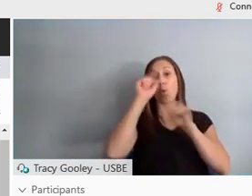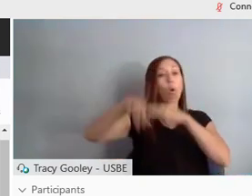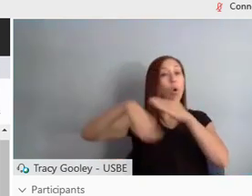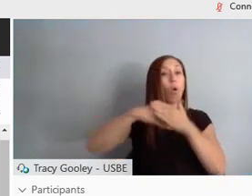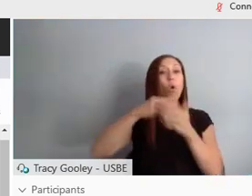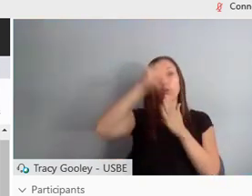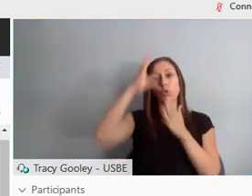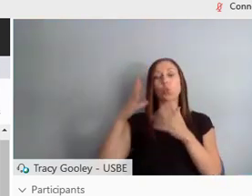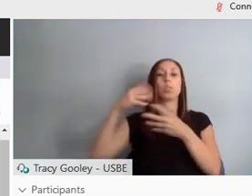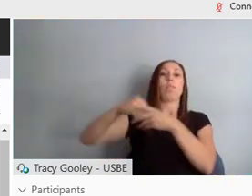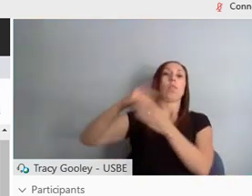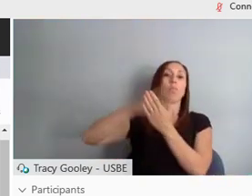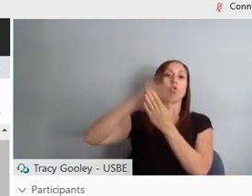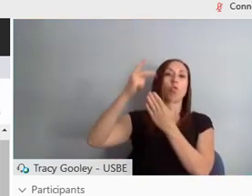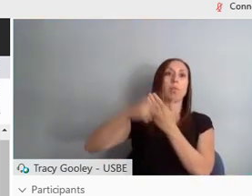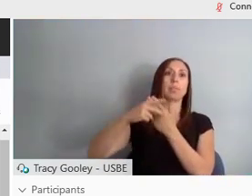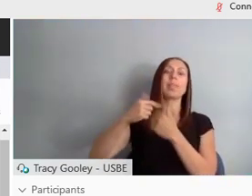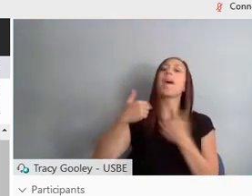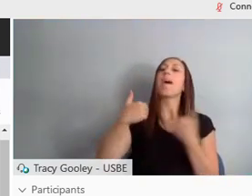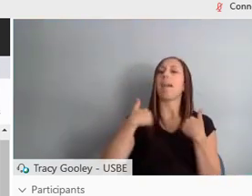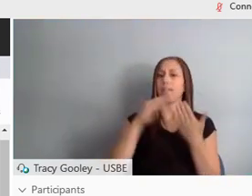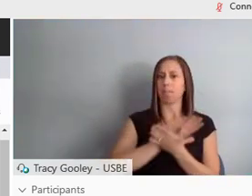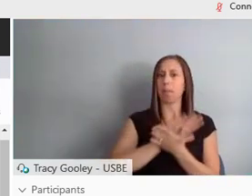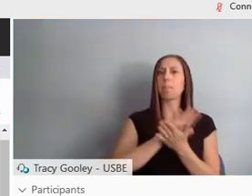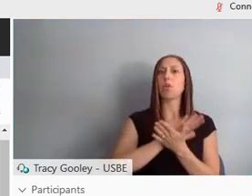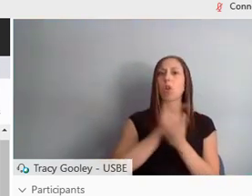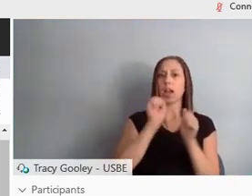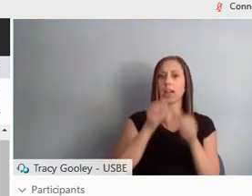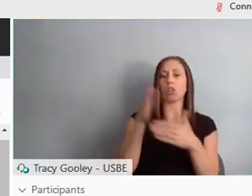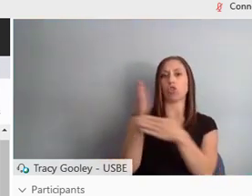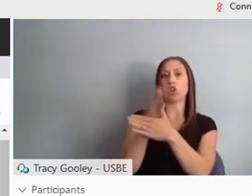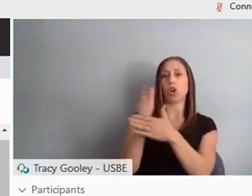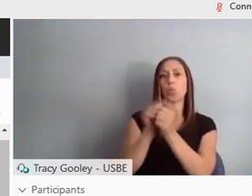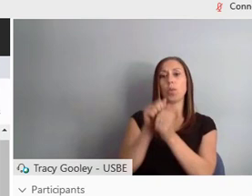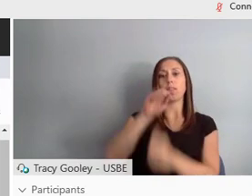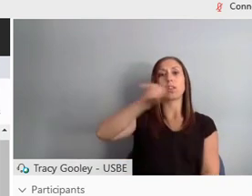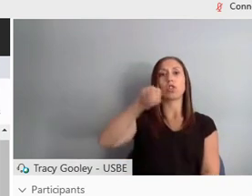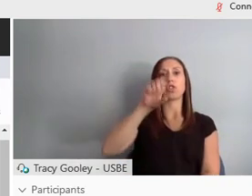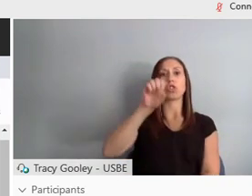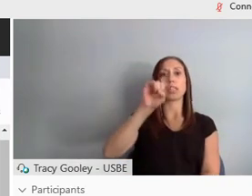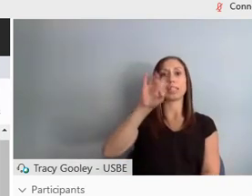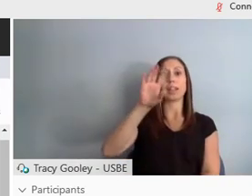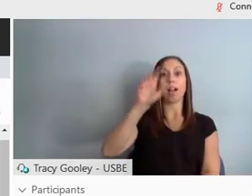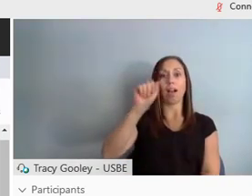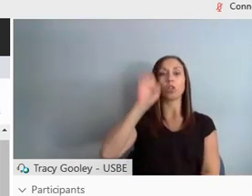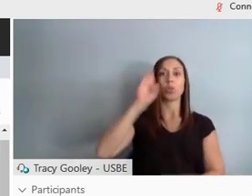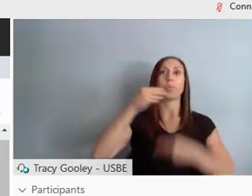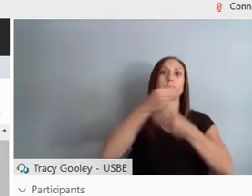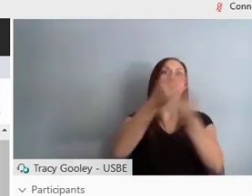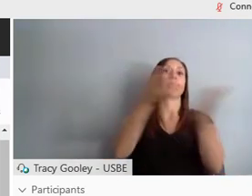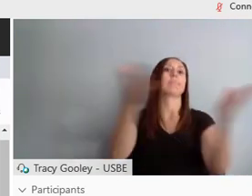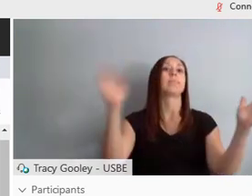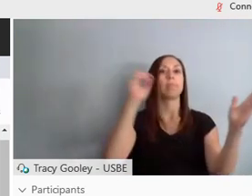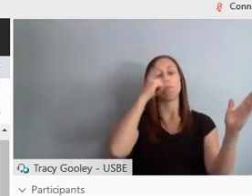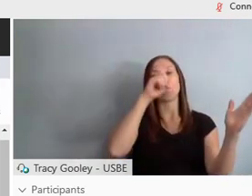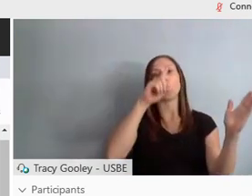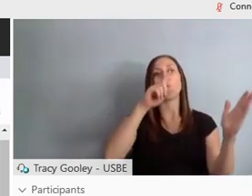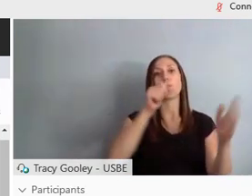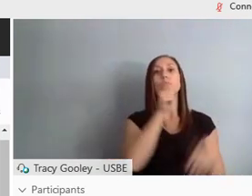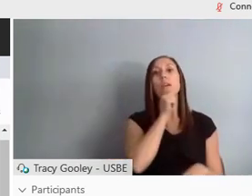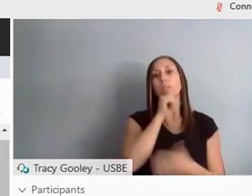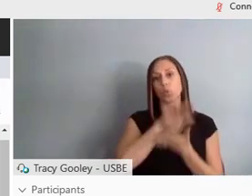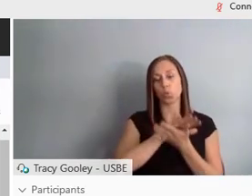students in your program. I have a document that I will share with Jessica, and she can get it out to all of the private